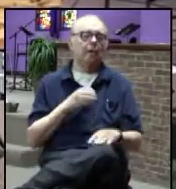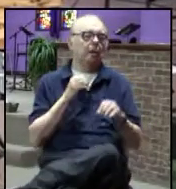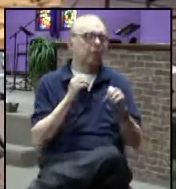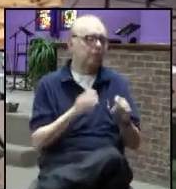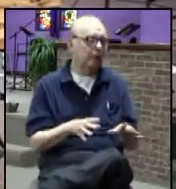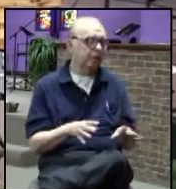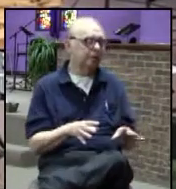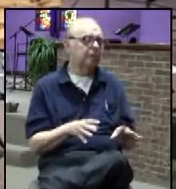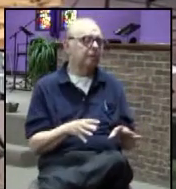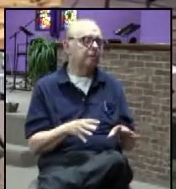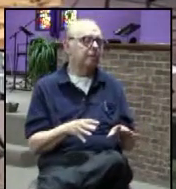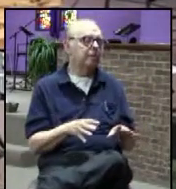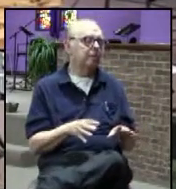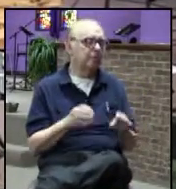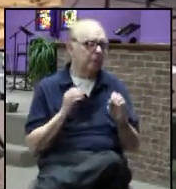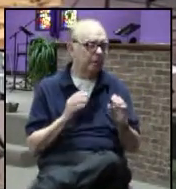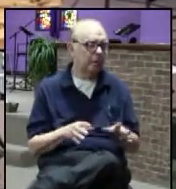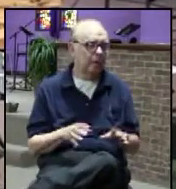lost